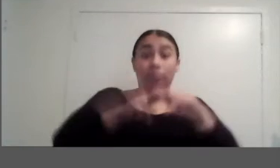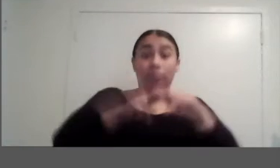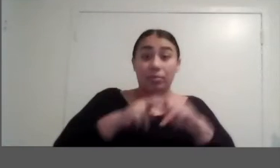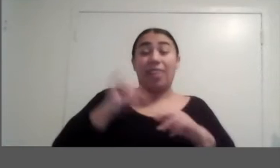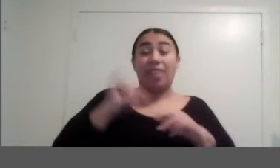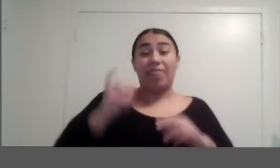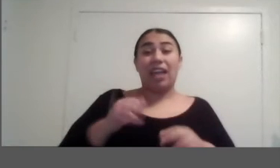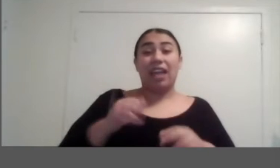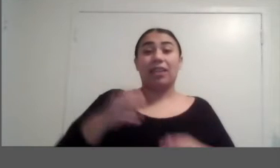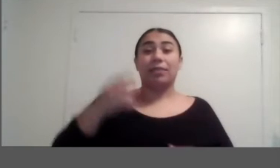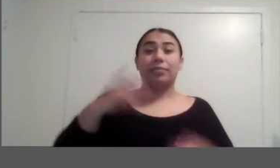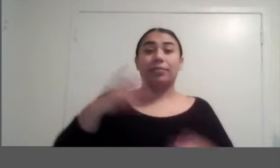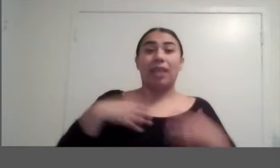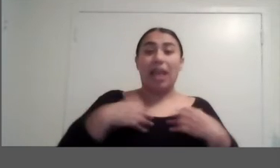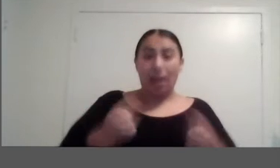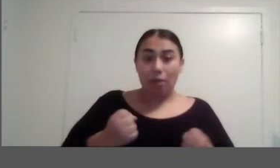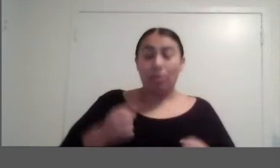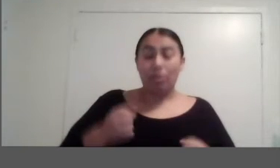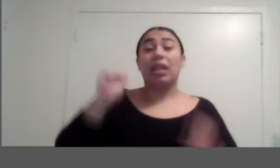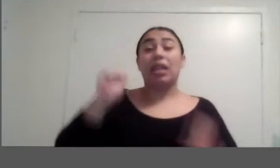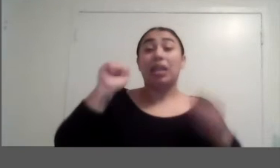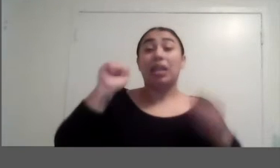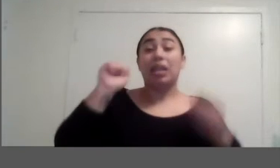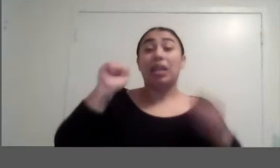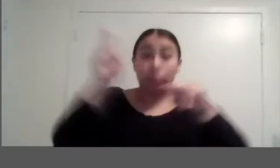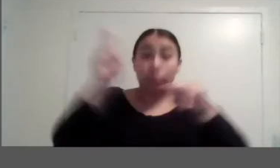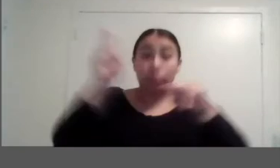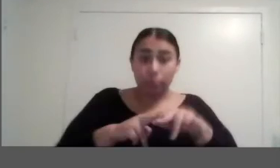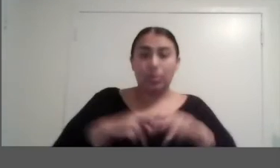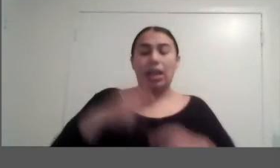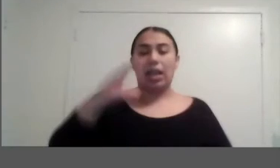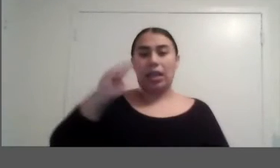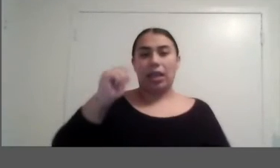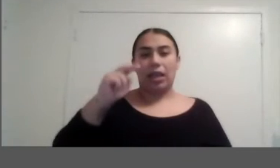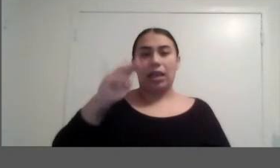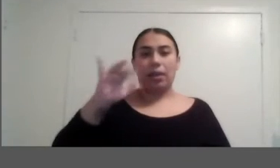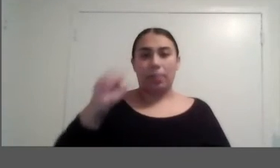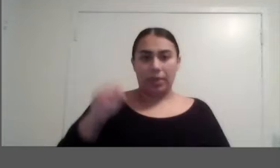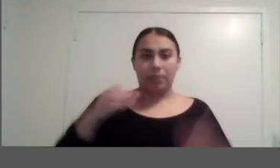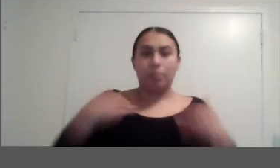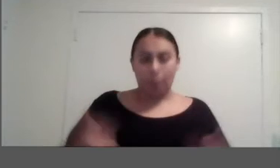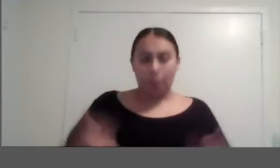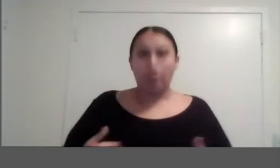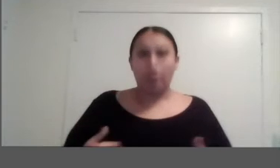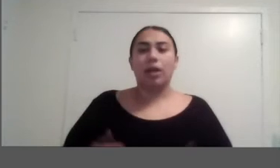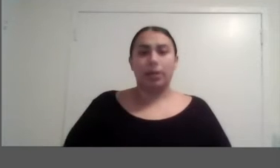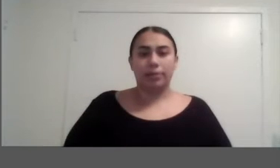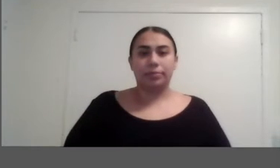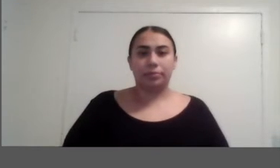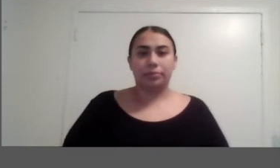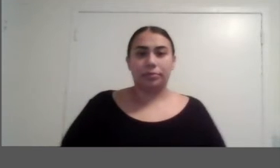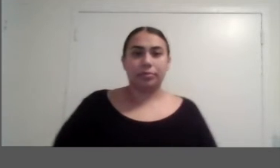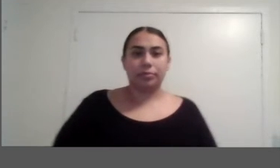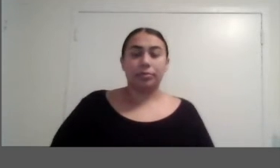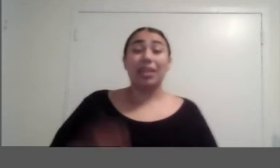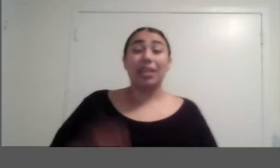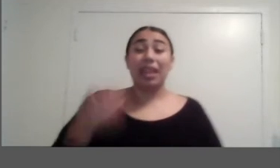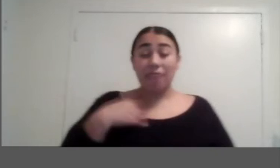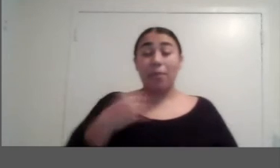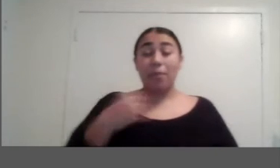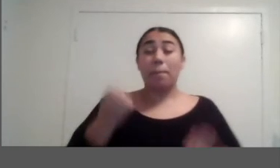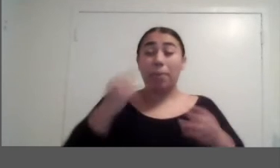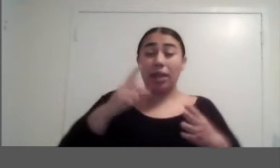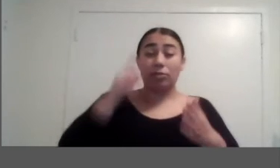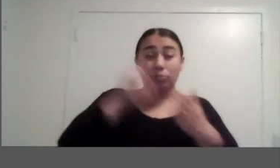increase the absorption rate of the medicinal components of the cannabis. There is overwhelming anecdotal and